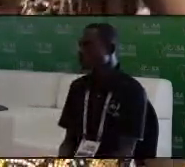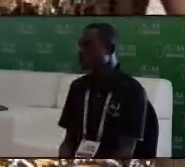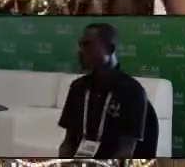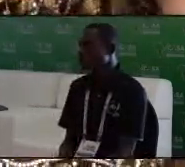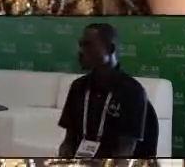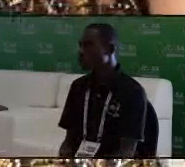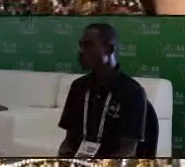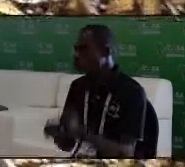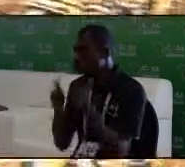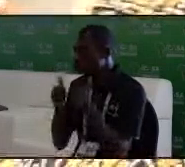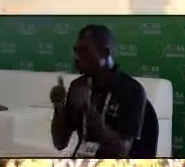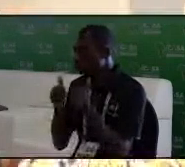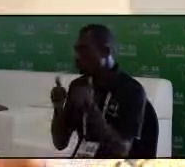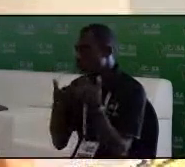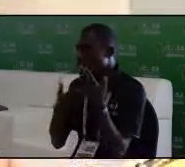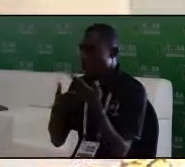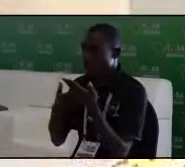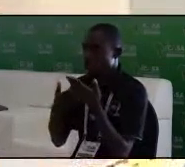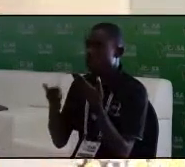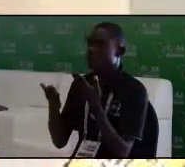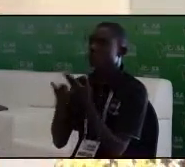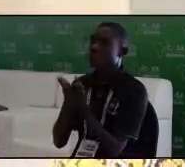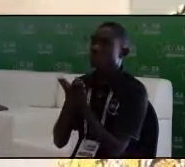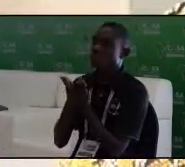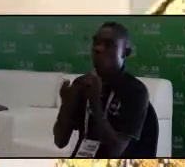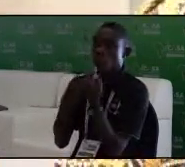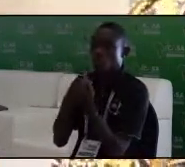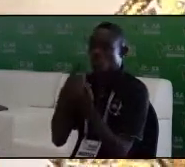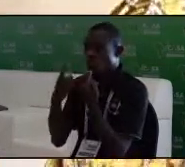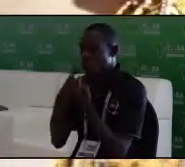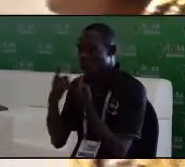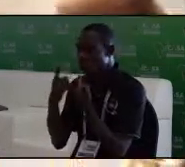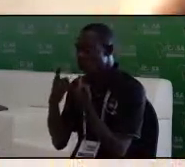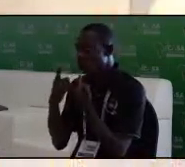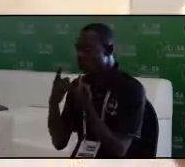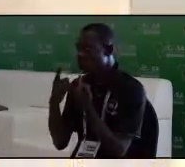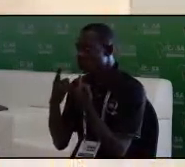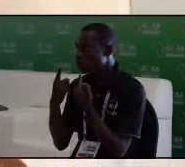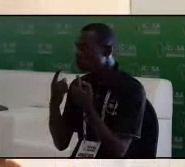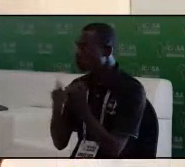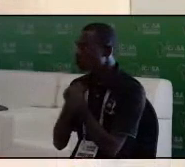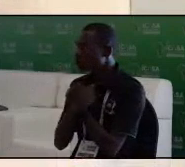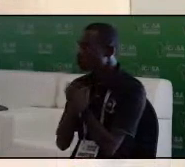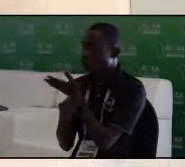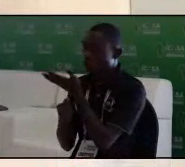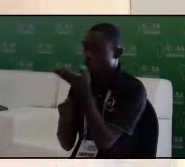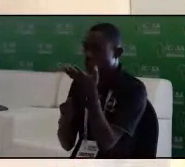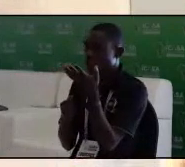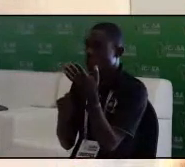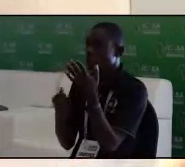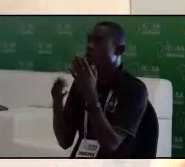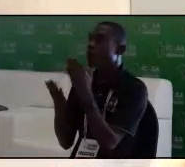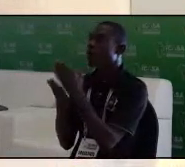Good morning, everyone. I daren't touch the microphone unless it gets touchy again. Lovely to see you all again. And